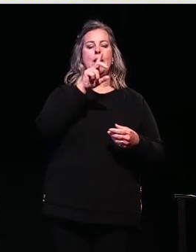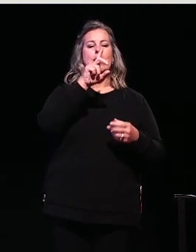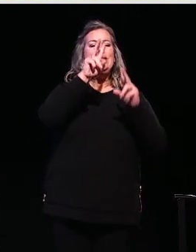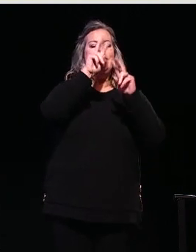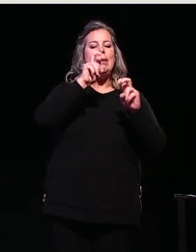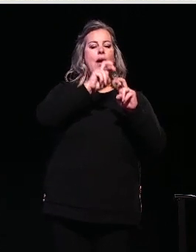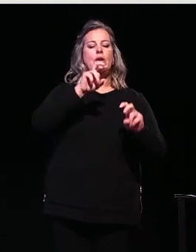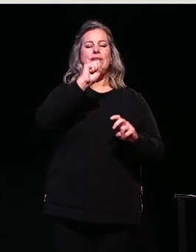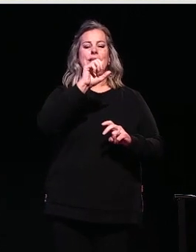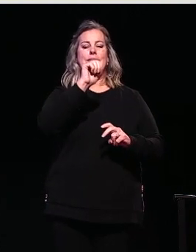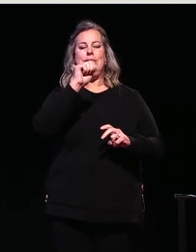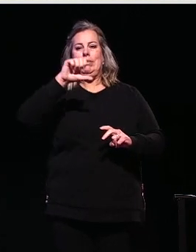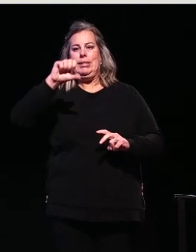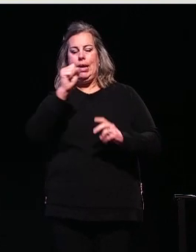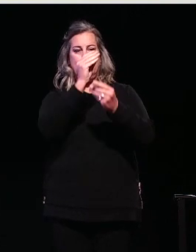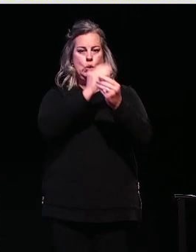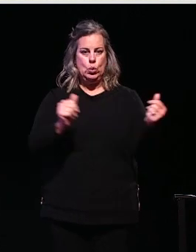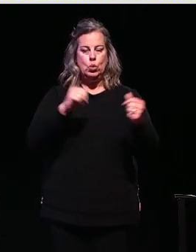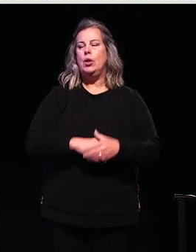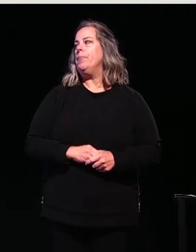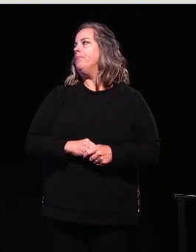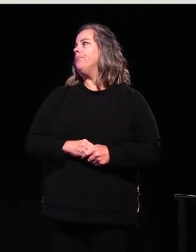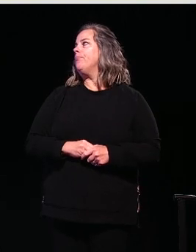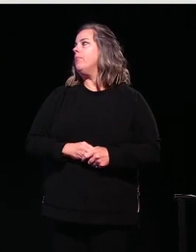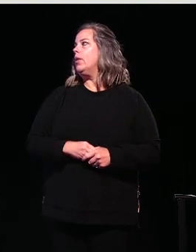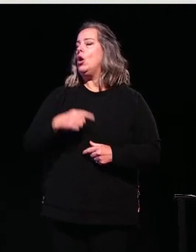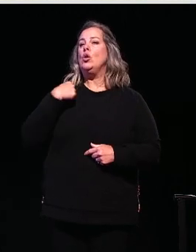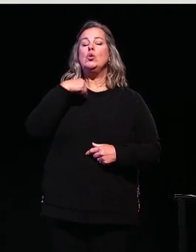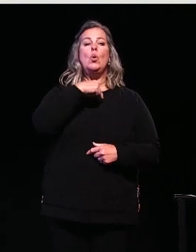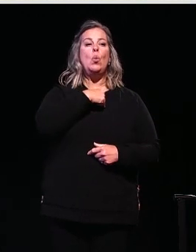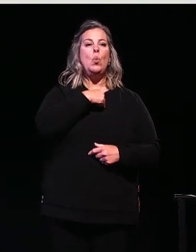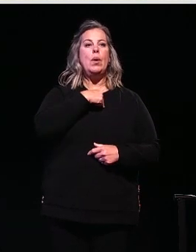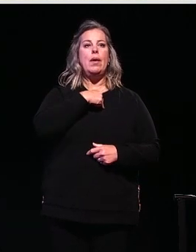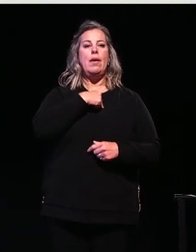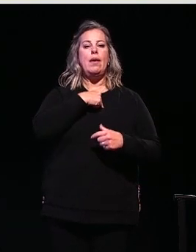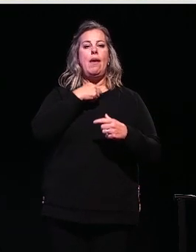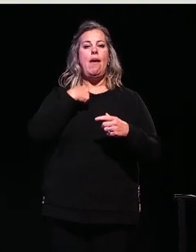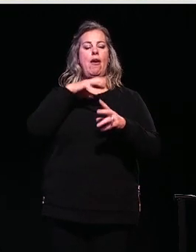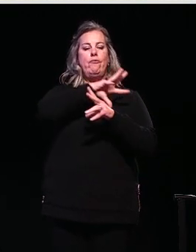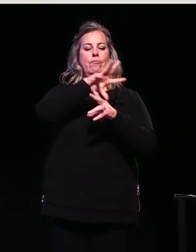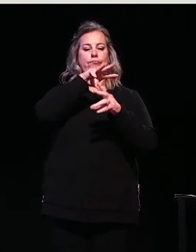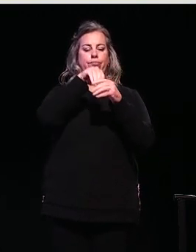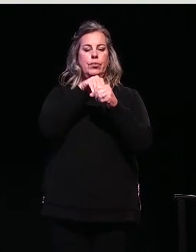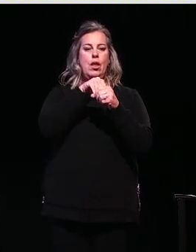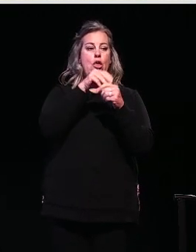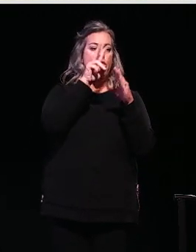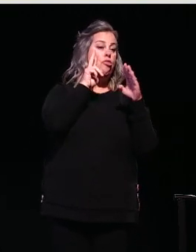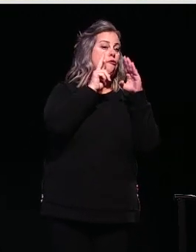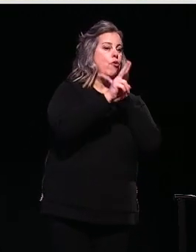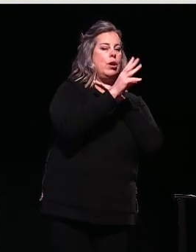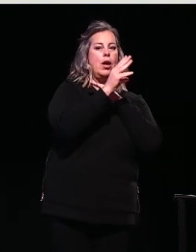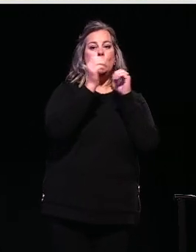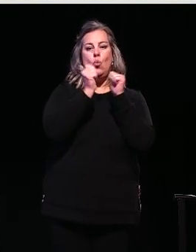allows us some really nice go-to-market strategies. So we bundle our forecasts with the hardware companies that are already selling their